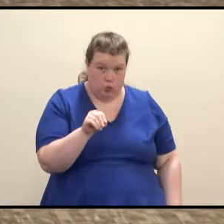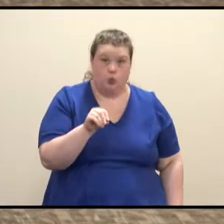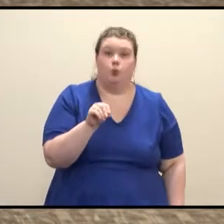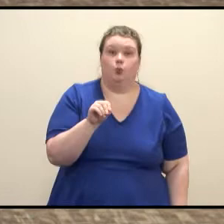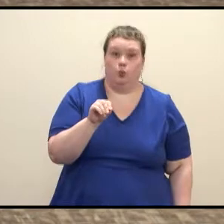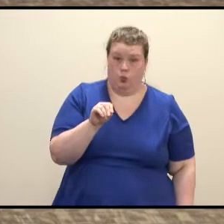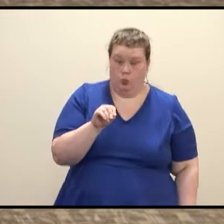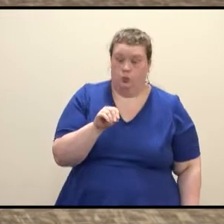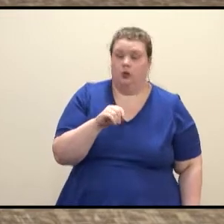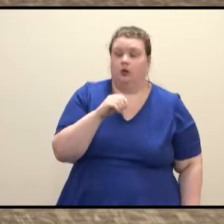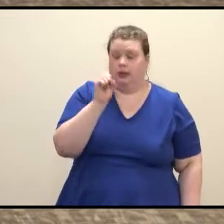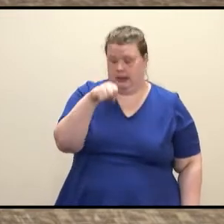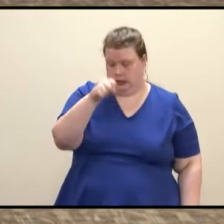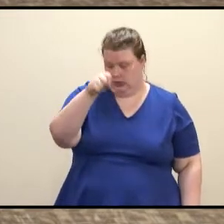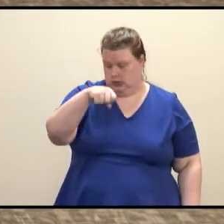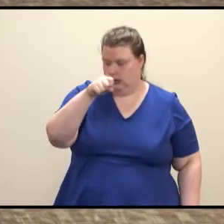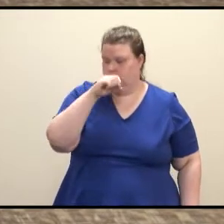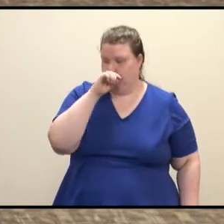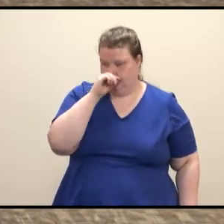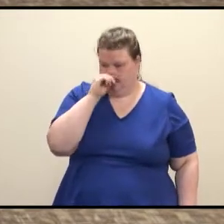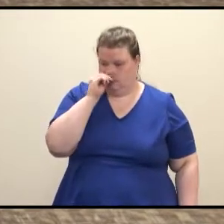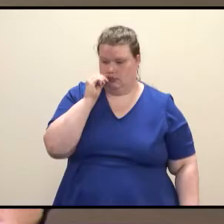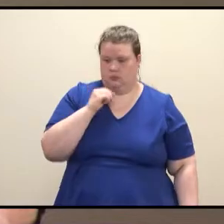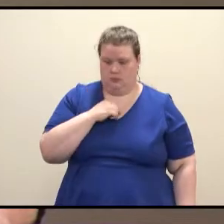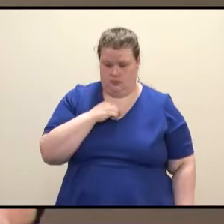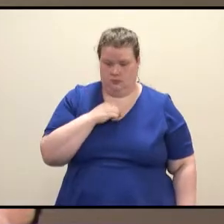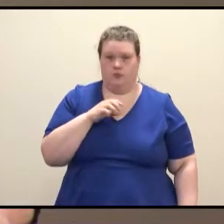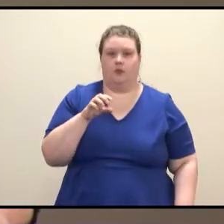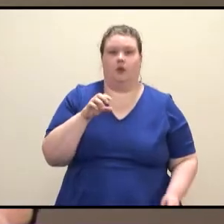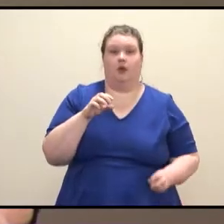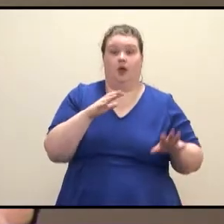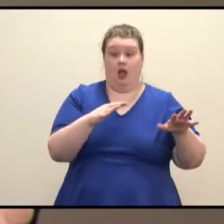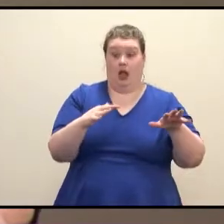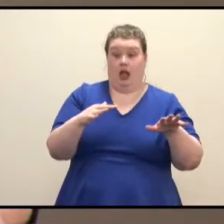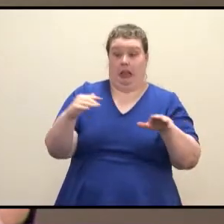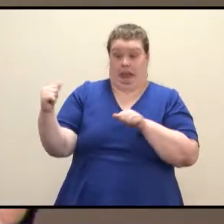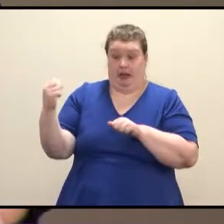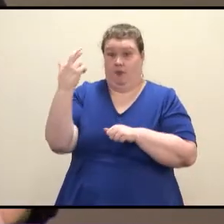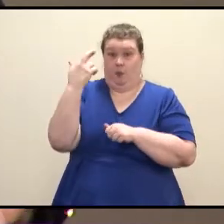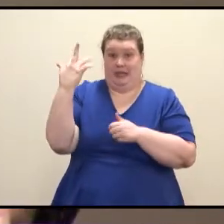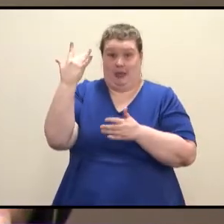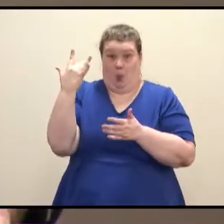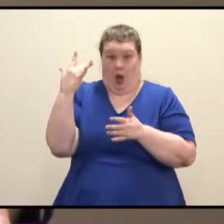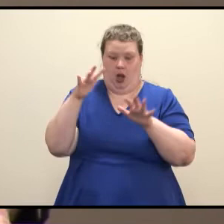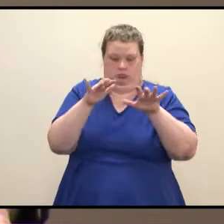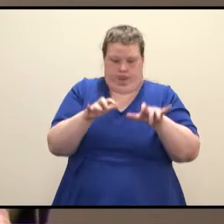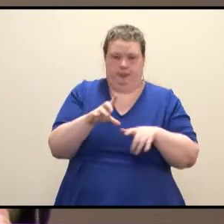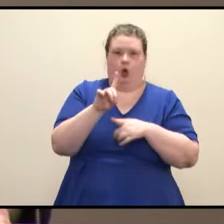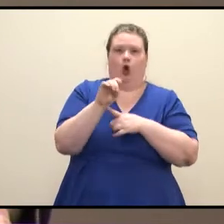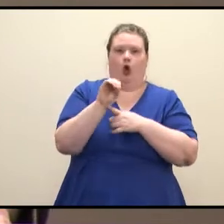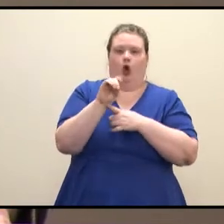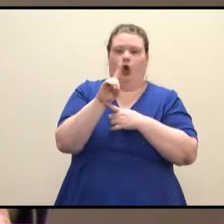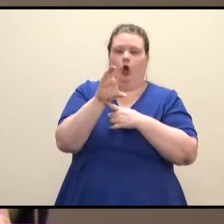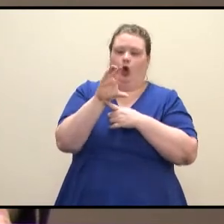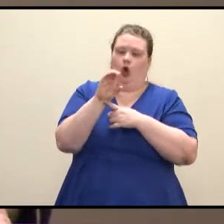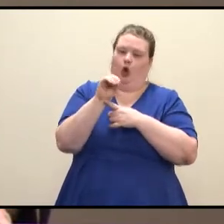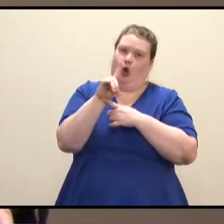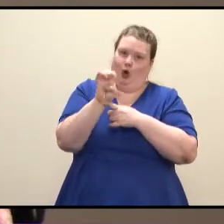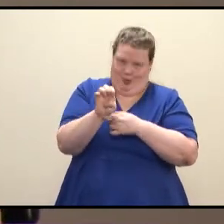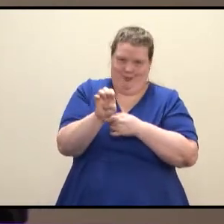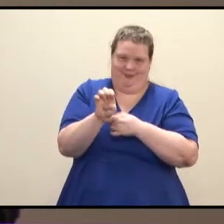We code every year for leavers. So we can go back and look at any one